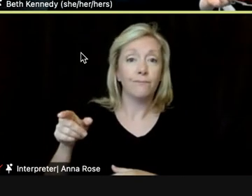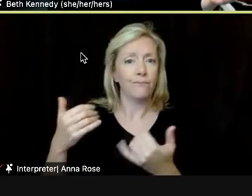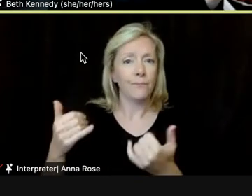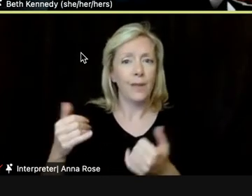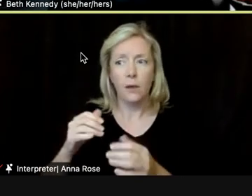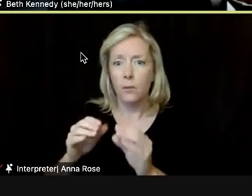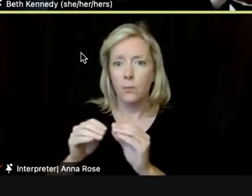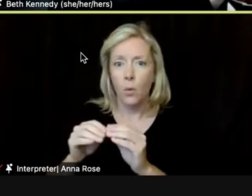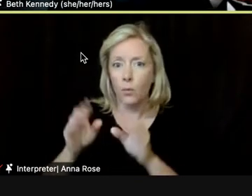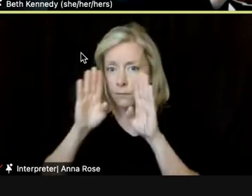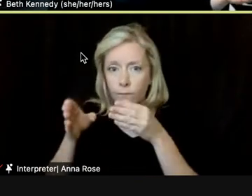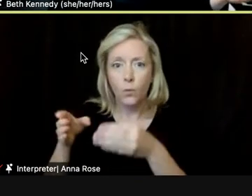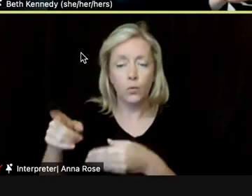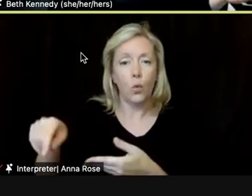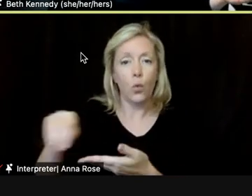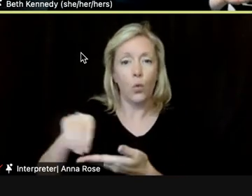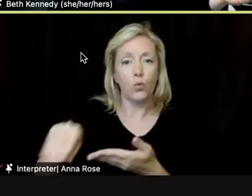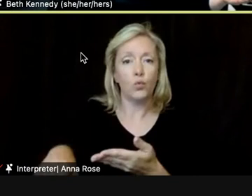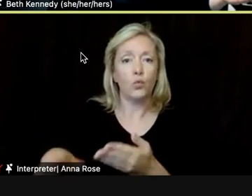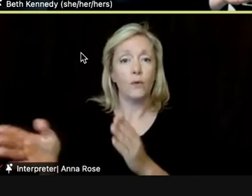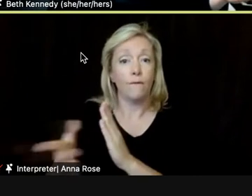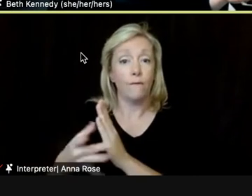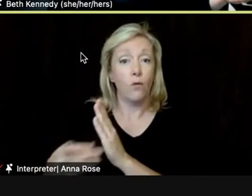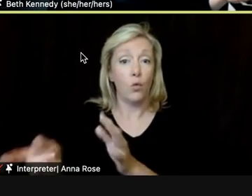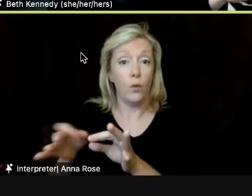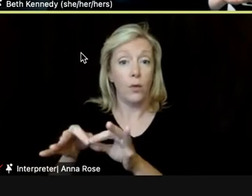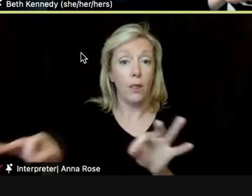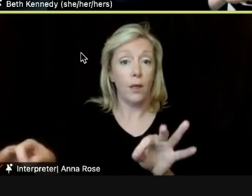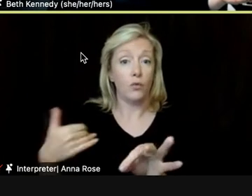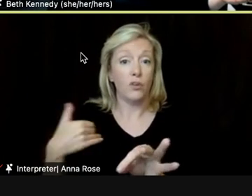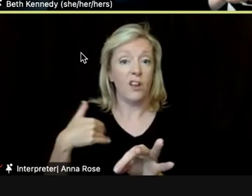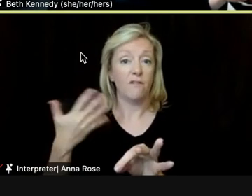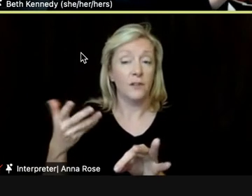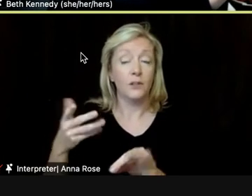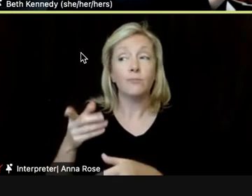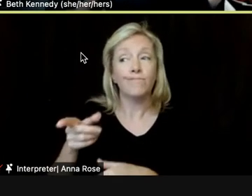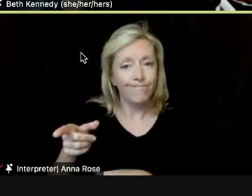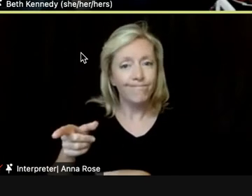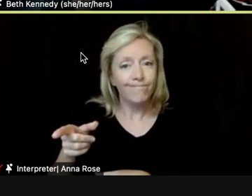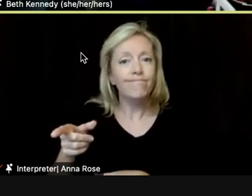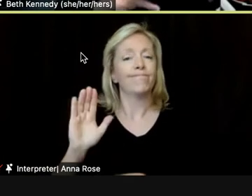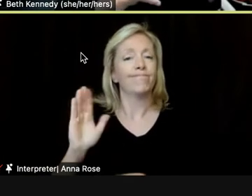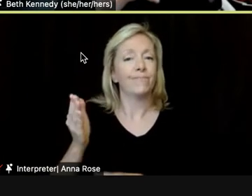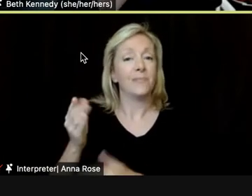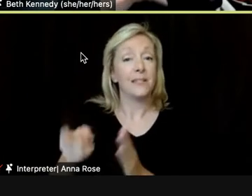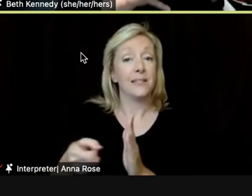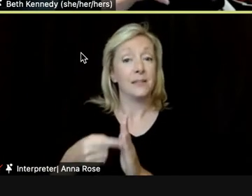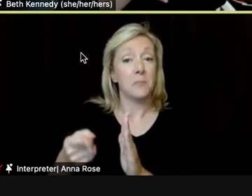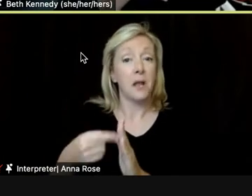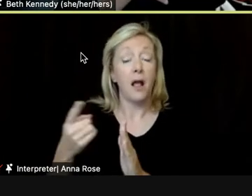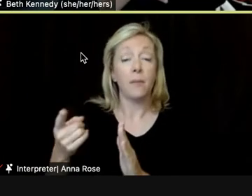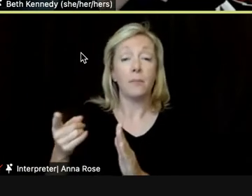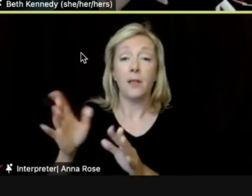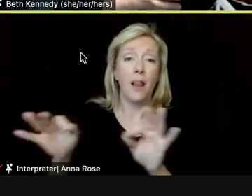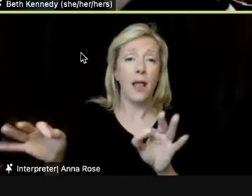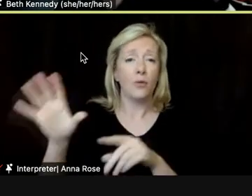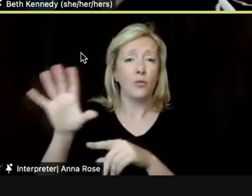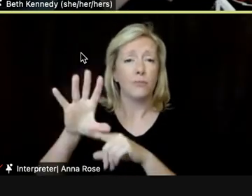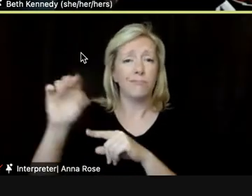paying attention to those kids at the fluent language level that sometimes they have this awesome